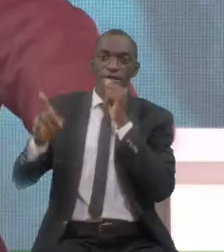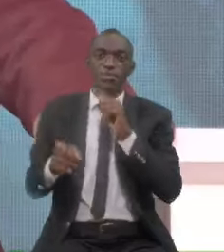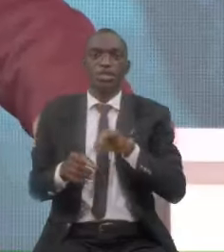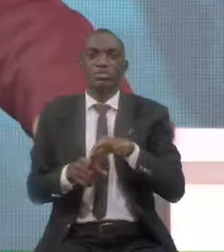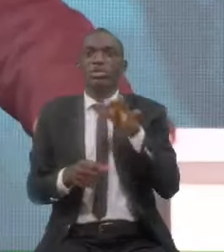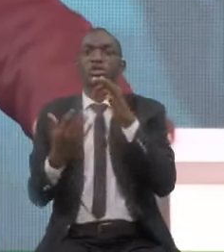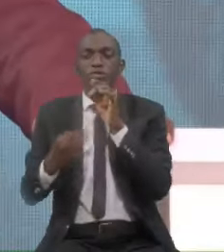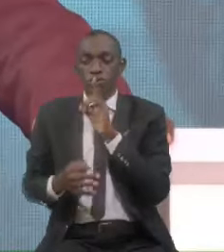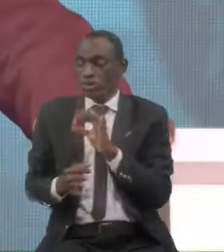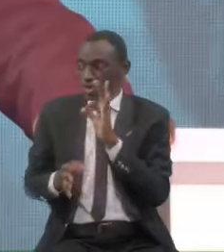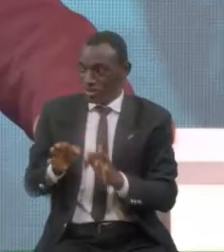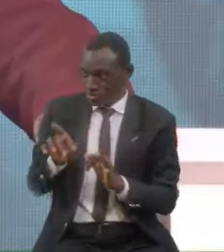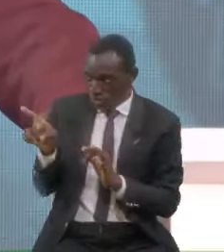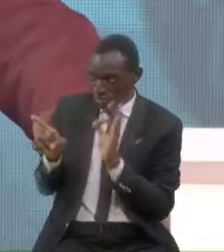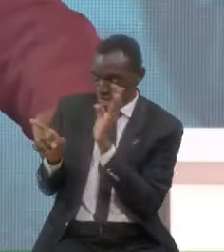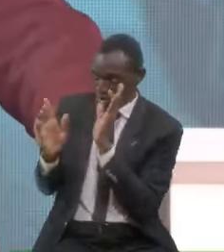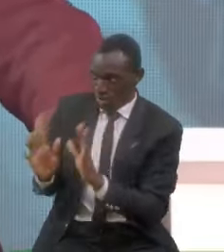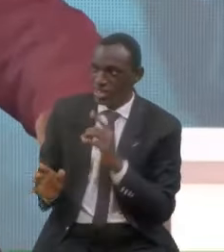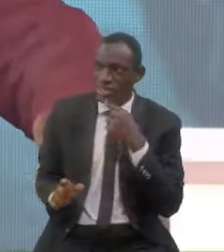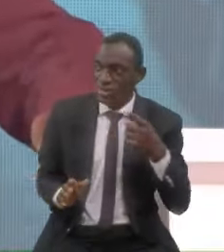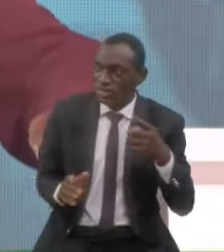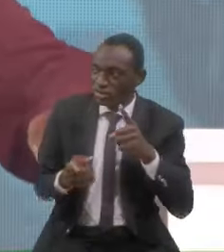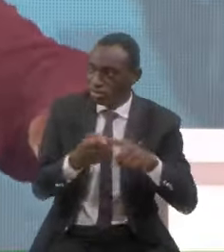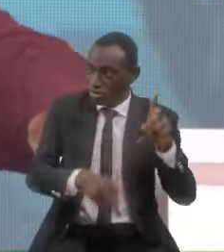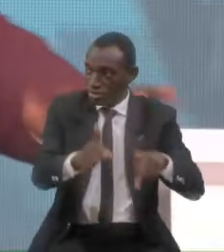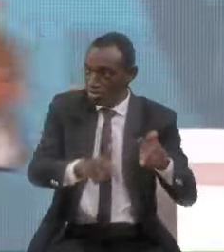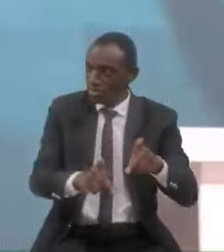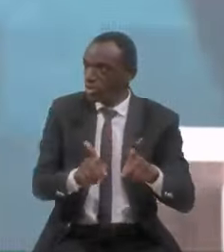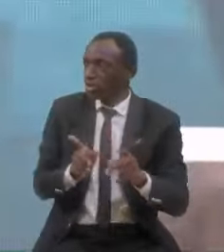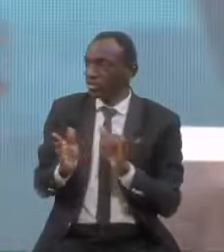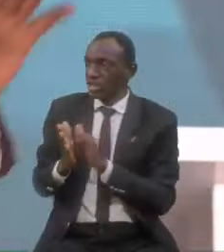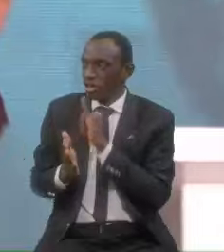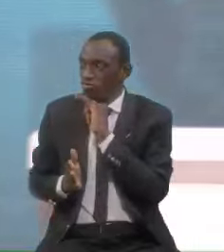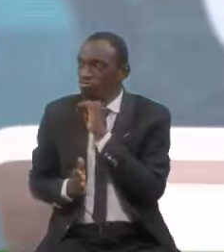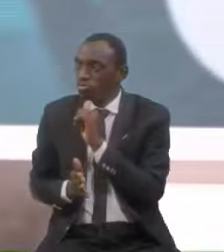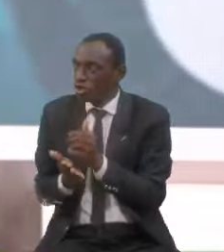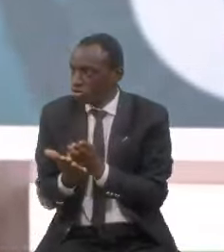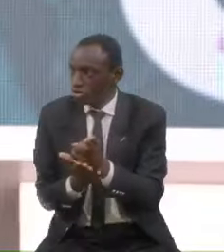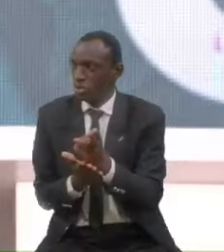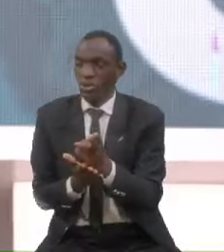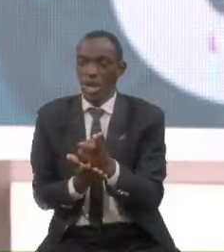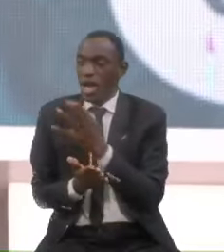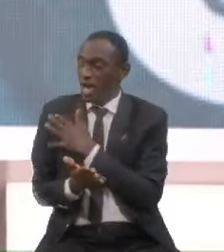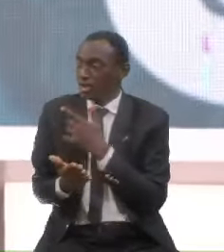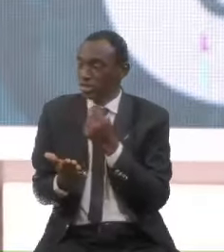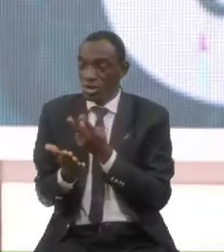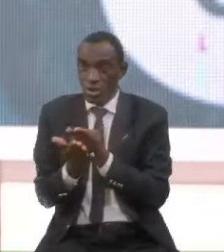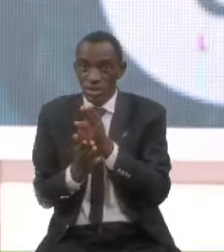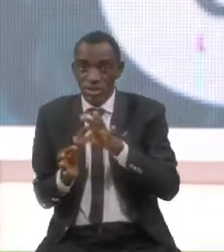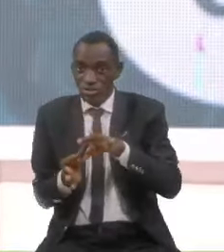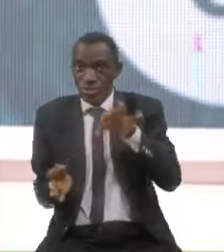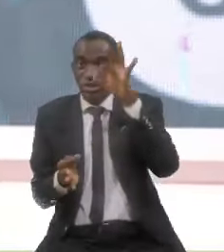that, that will not be true. And the Spirit of truth will not work with your